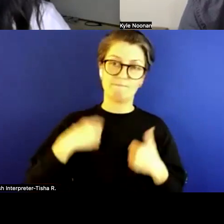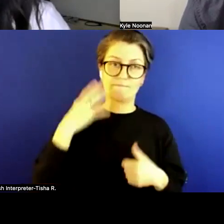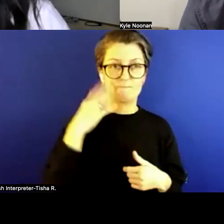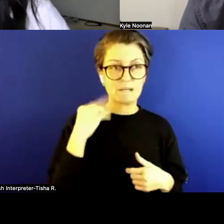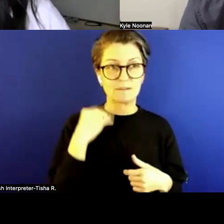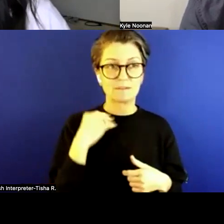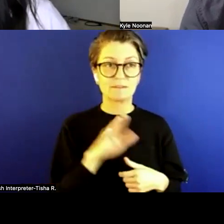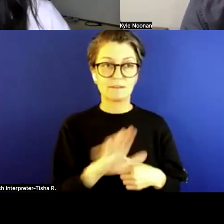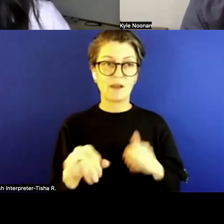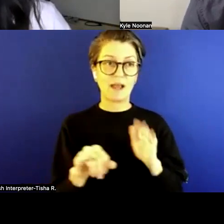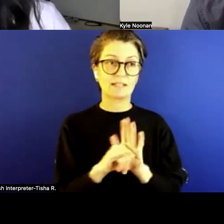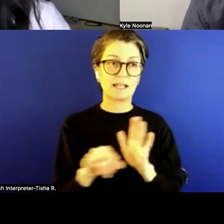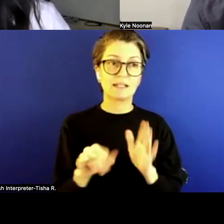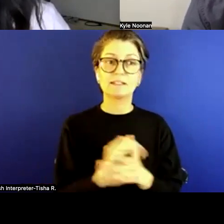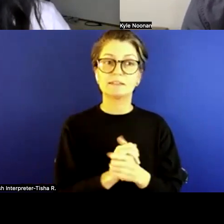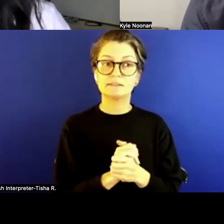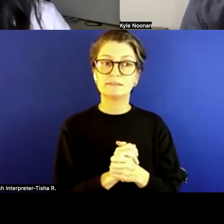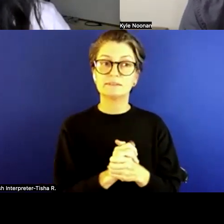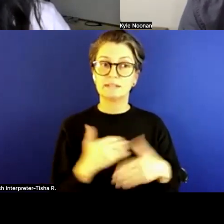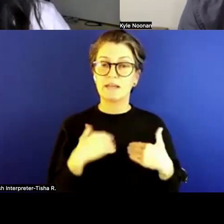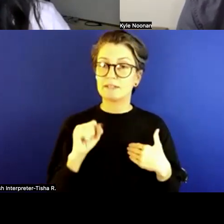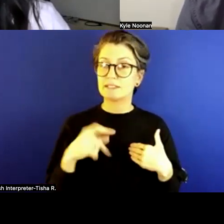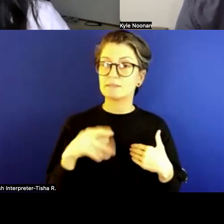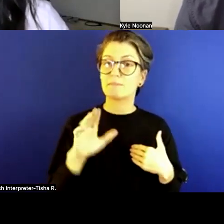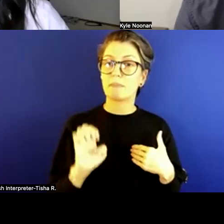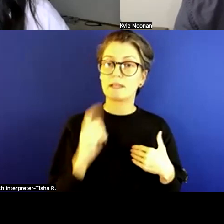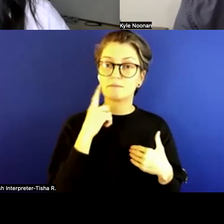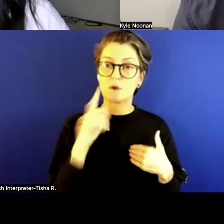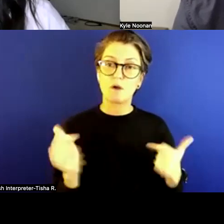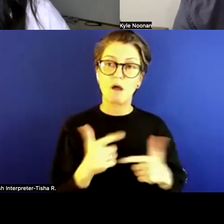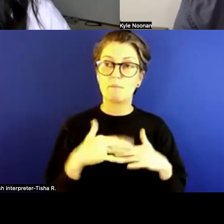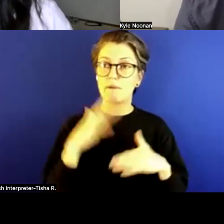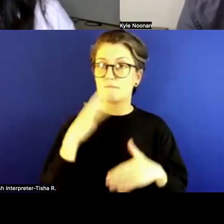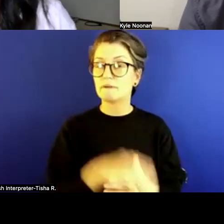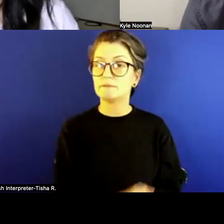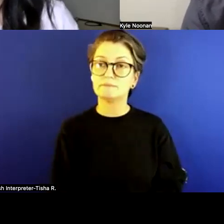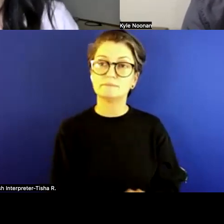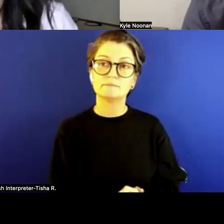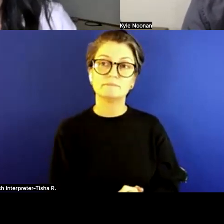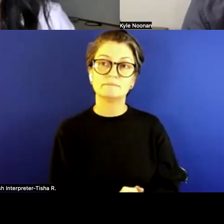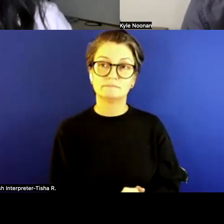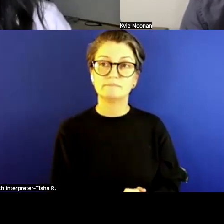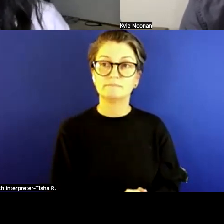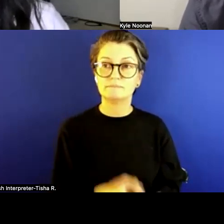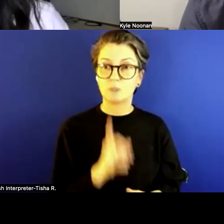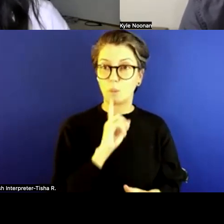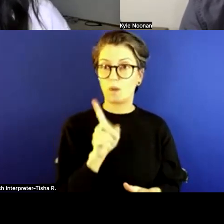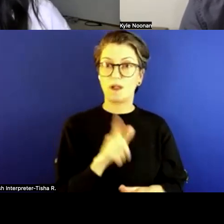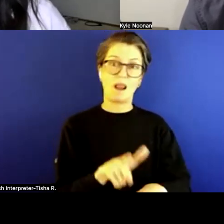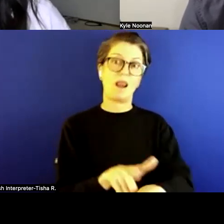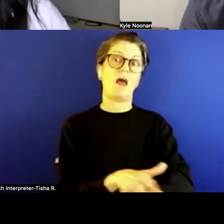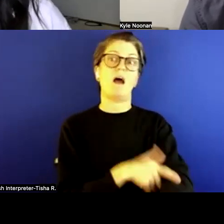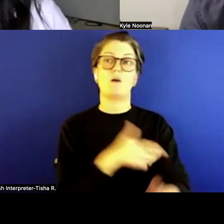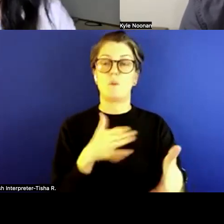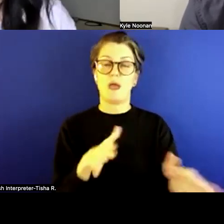hold, and holding space for all of the above. Which is just probably a very long-winded way